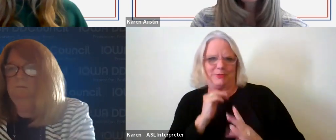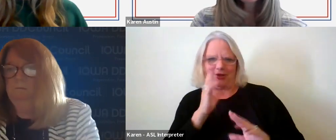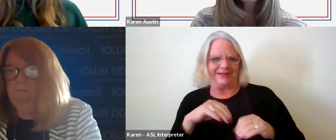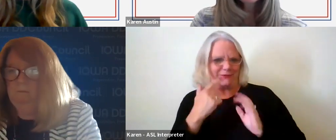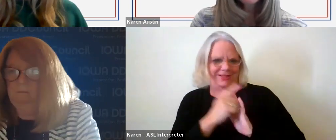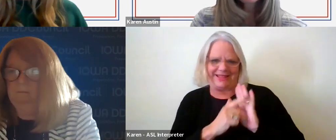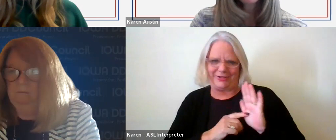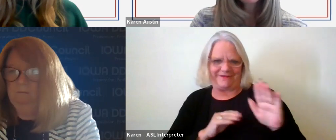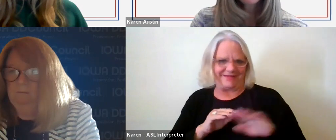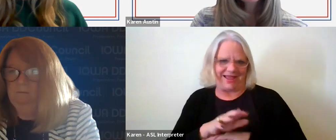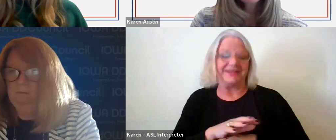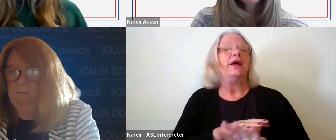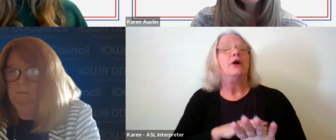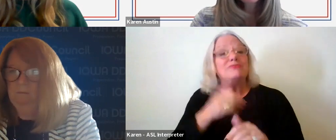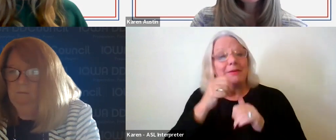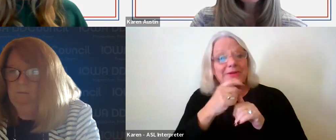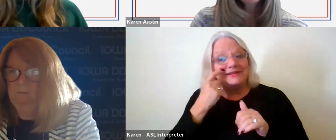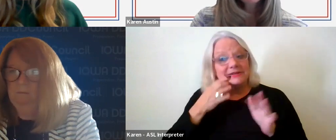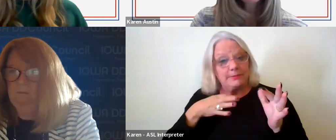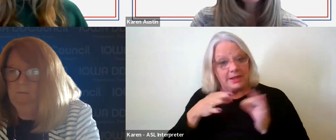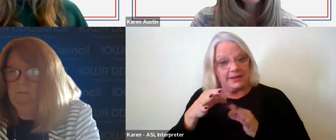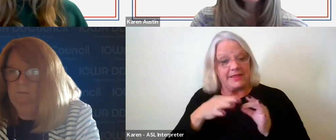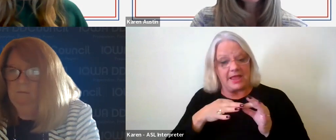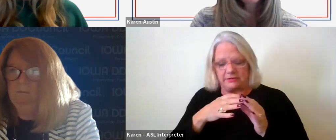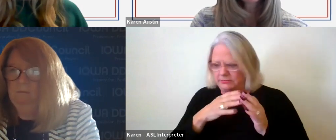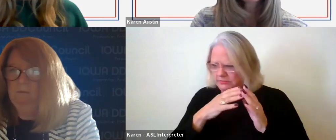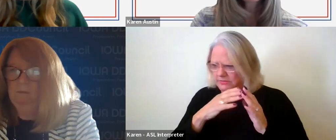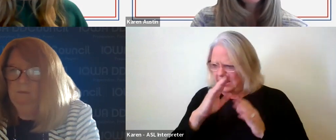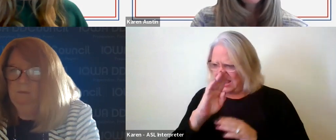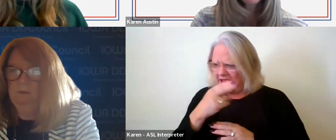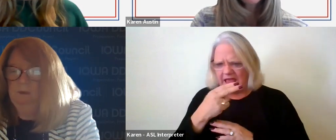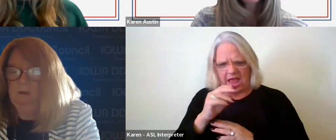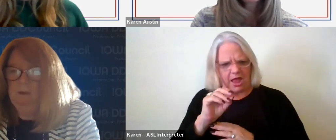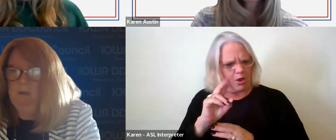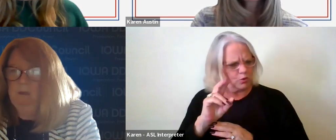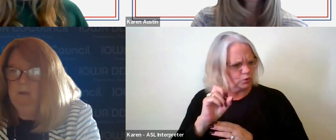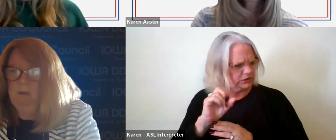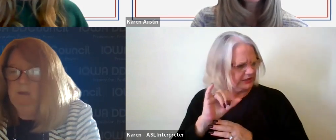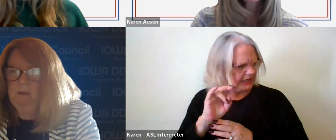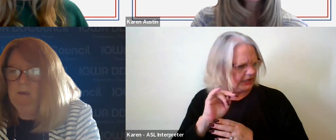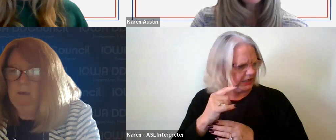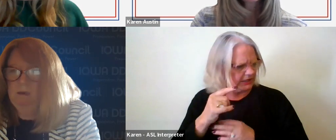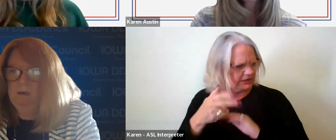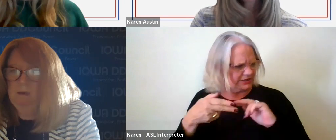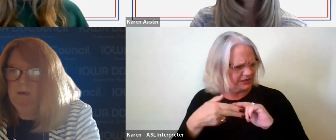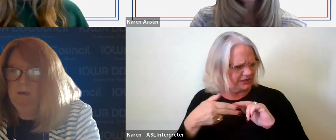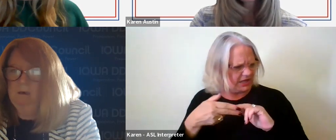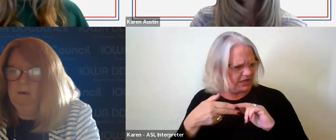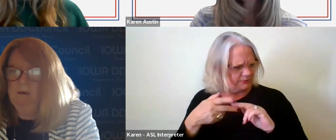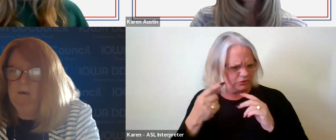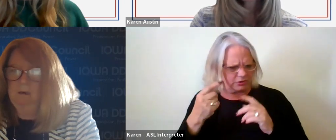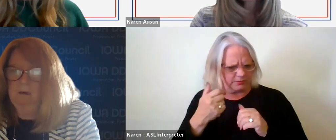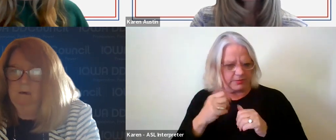went through the slide on housing, I'm trying to remember which direction that is. I think it was back here. I